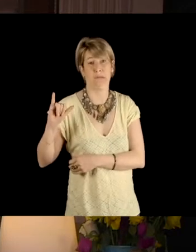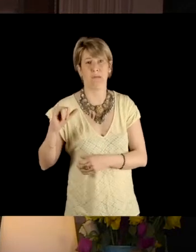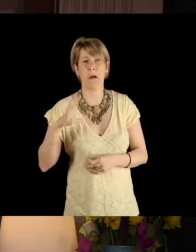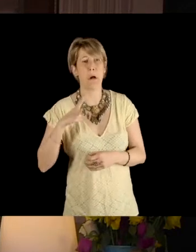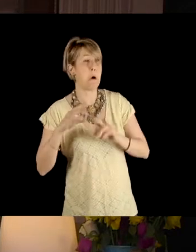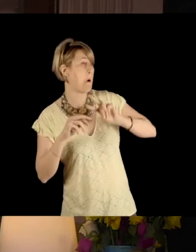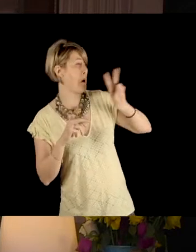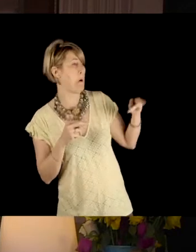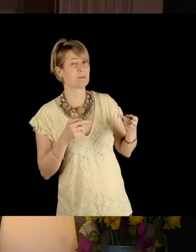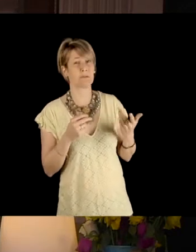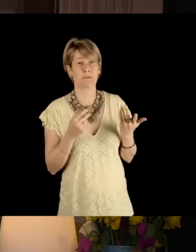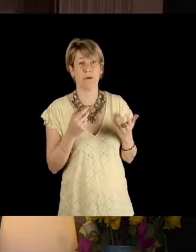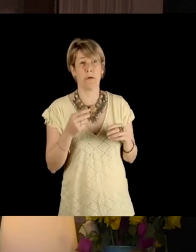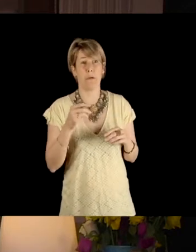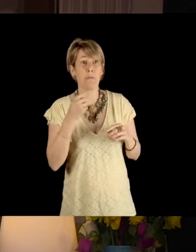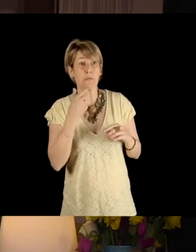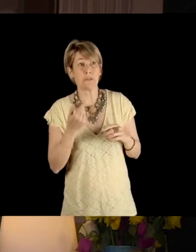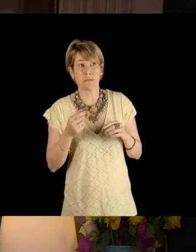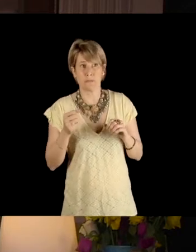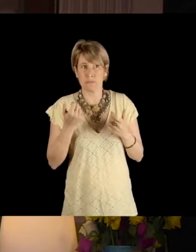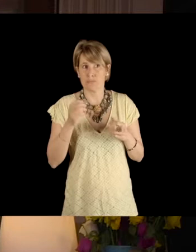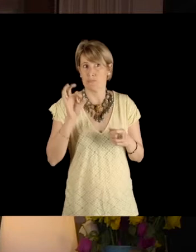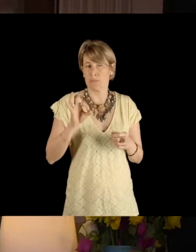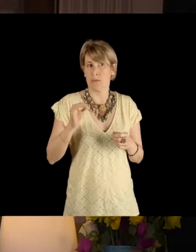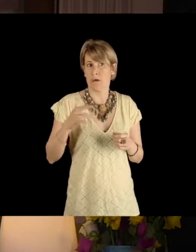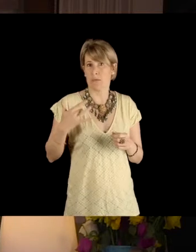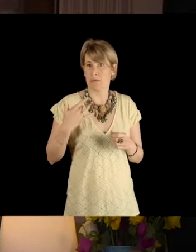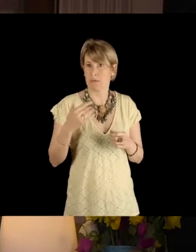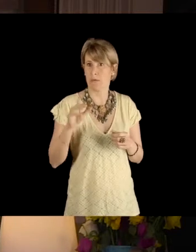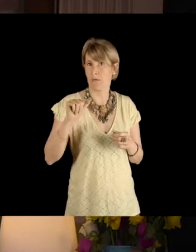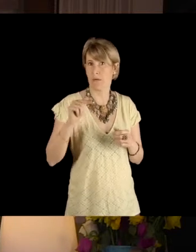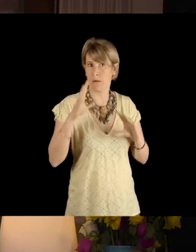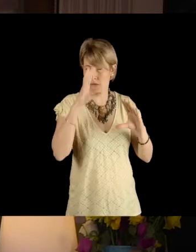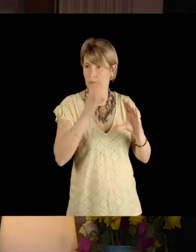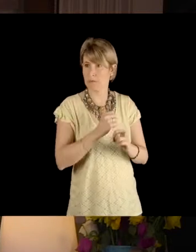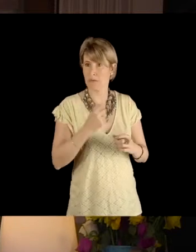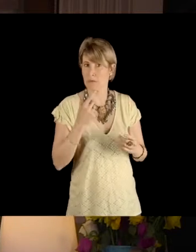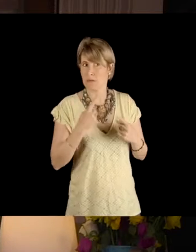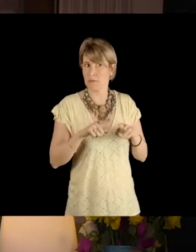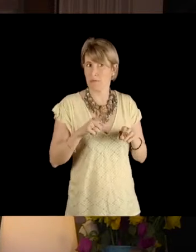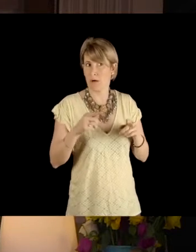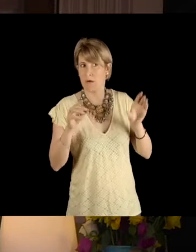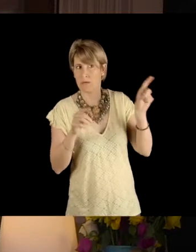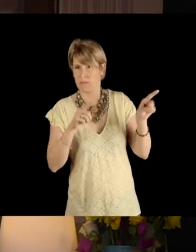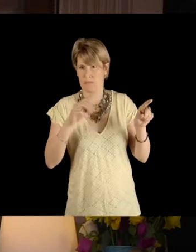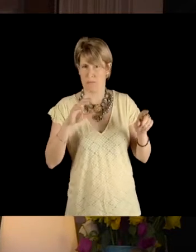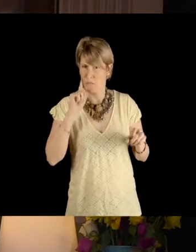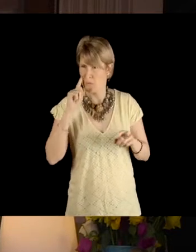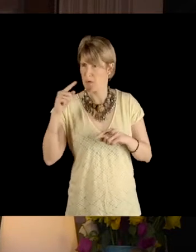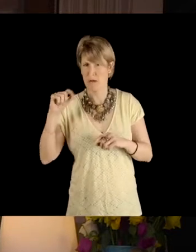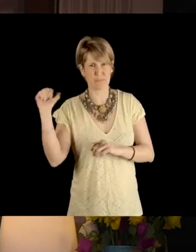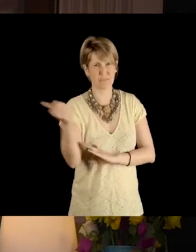At night, even when it is raining heavily and he has to cross the flooding river, he catches hold